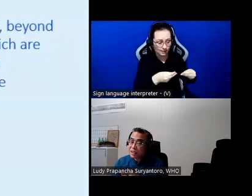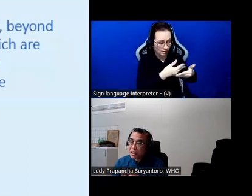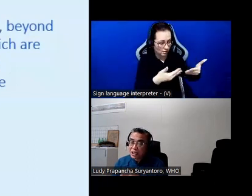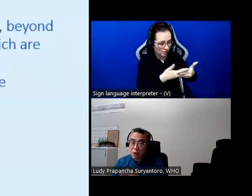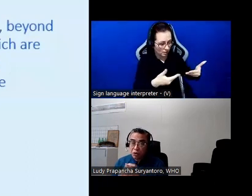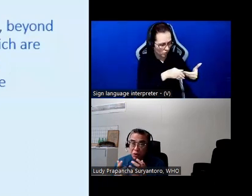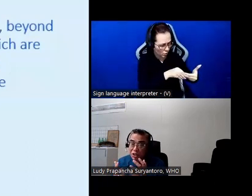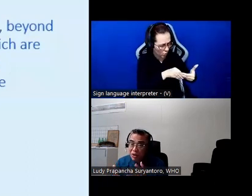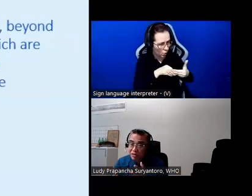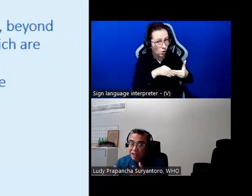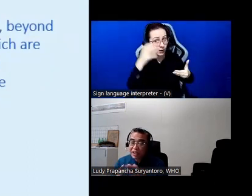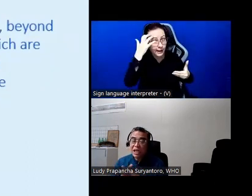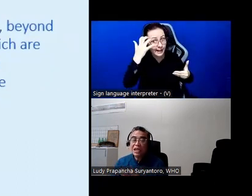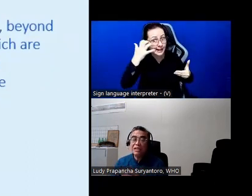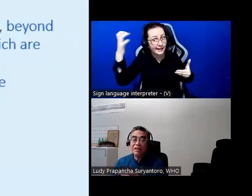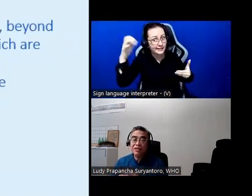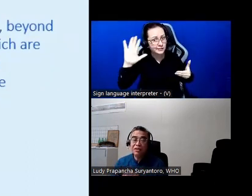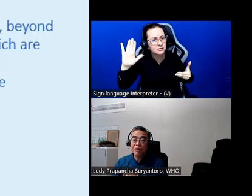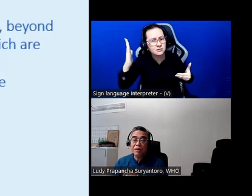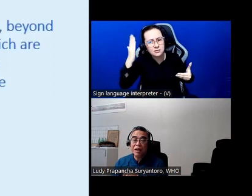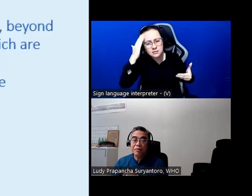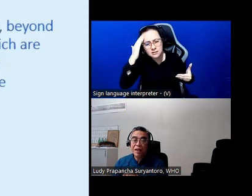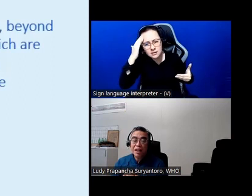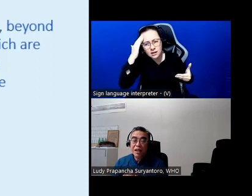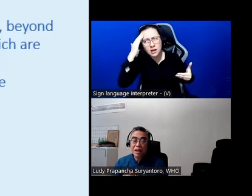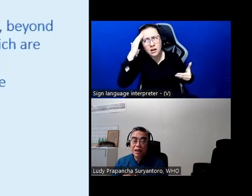IHR, particularly also addressing disasters risk